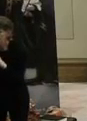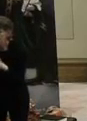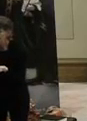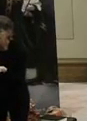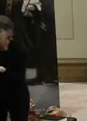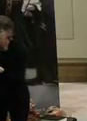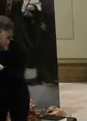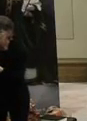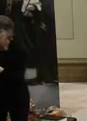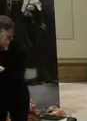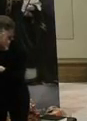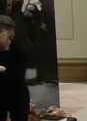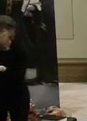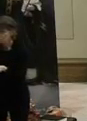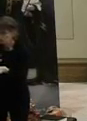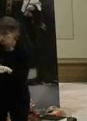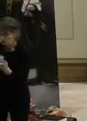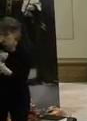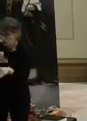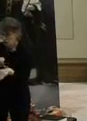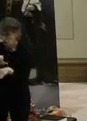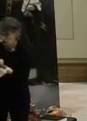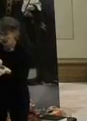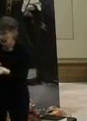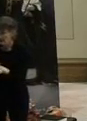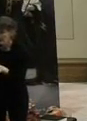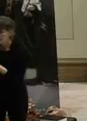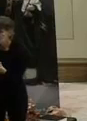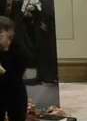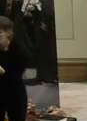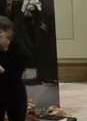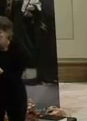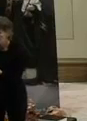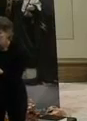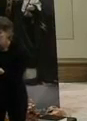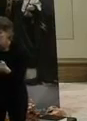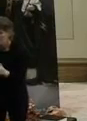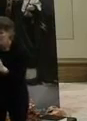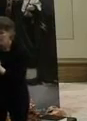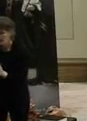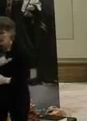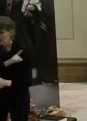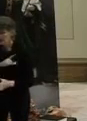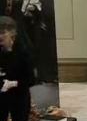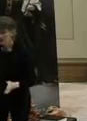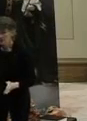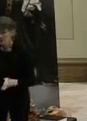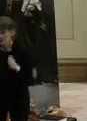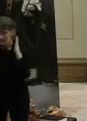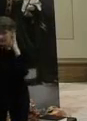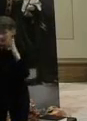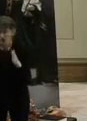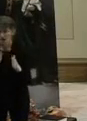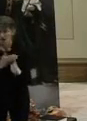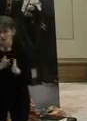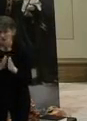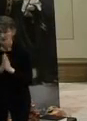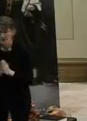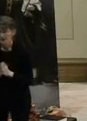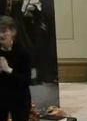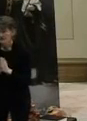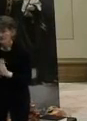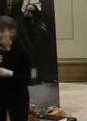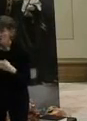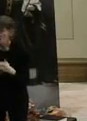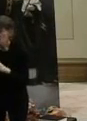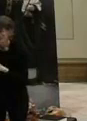for learning and the worship of God. Let us pray to the Lord. Lord, hear our prayers. For all those